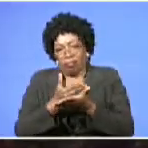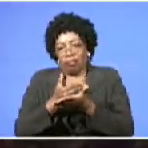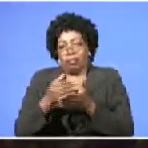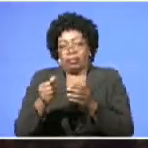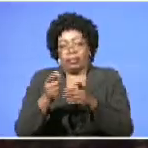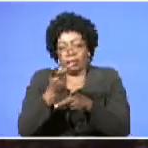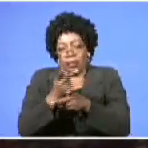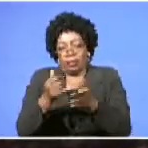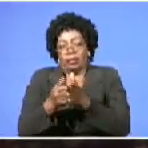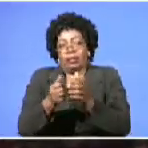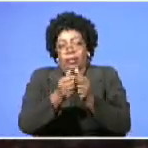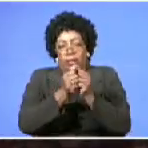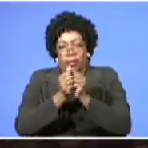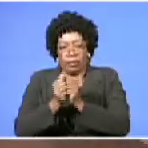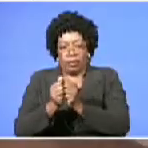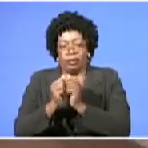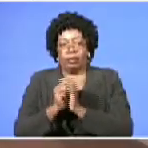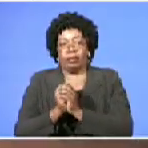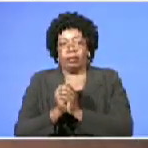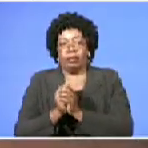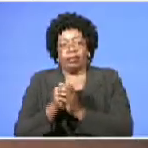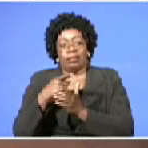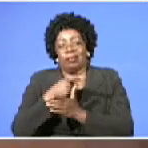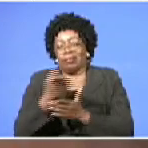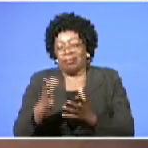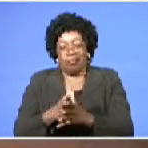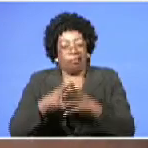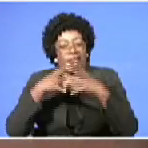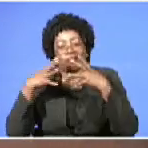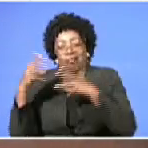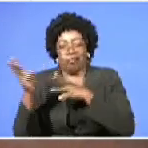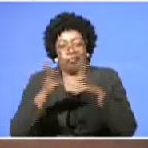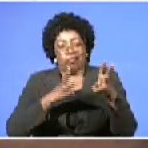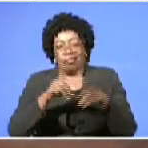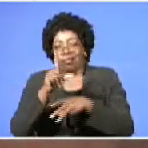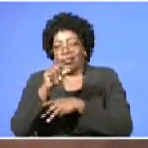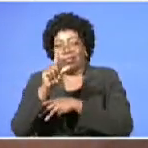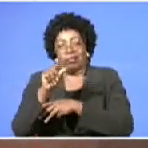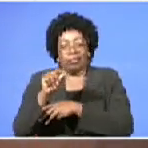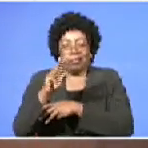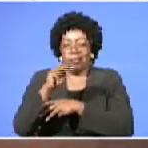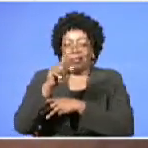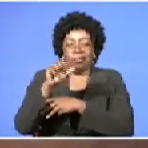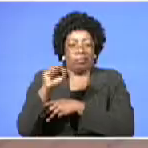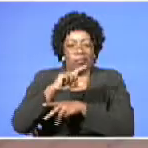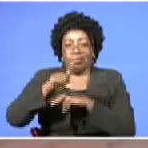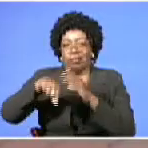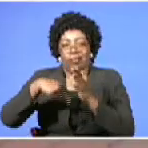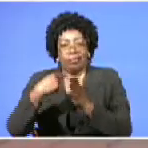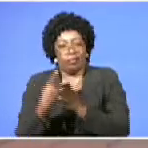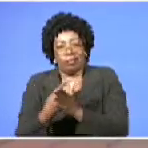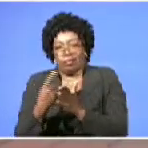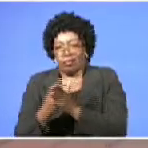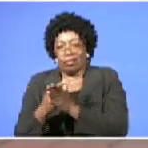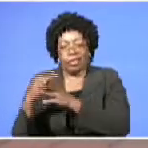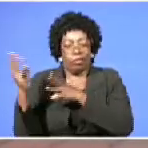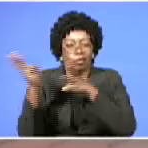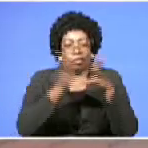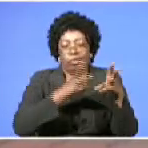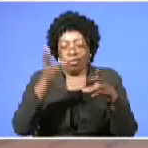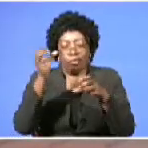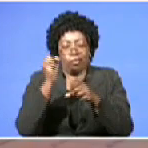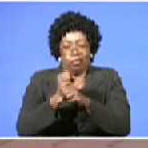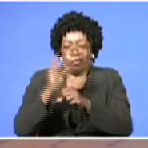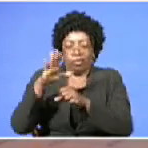together. Well, there was just a lot of wind, so like 20 mile an hour and then like 30 mile an hour gusts, just really taking the ball. And